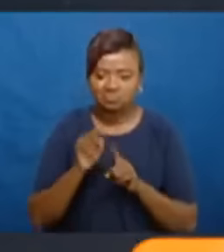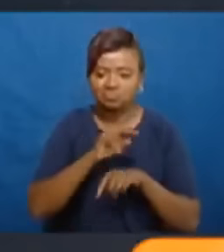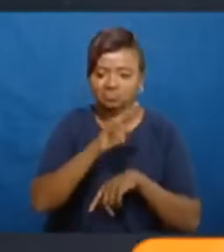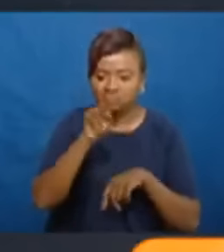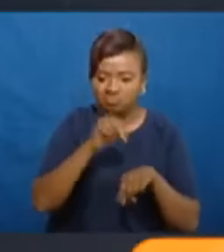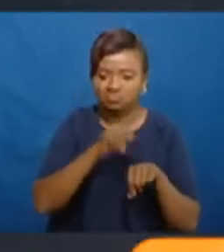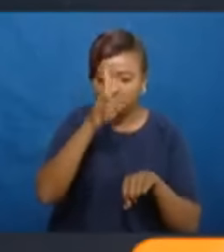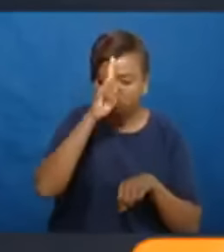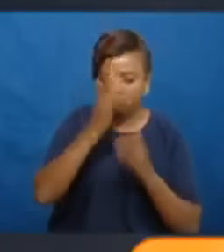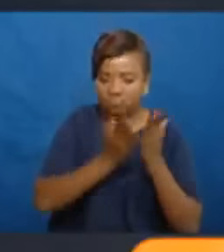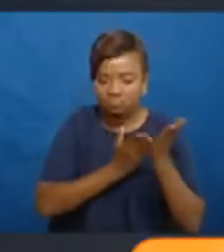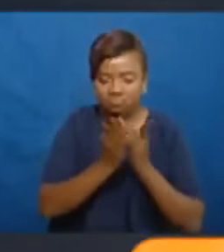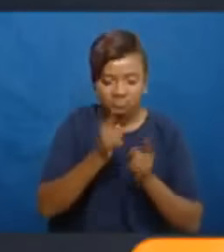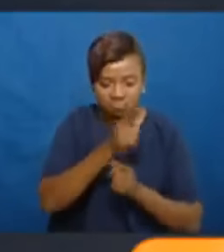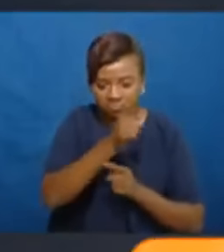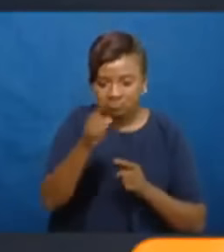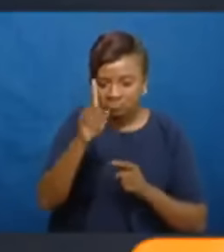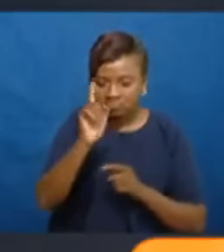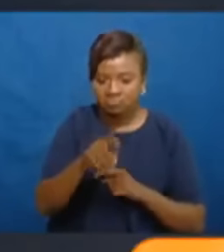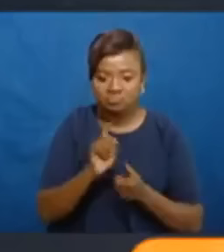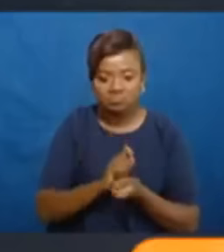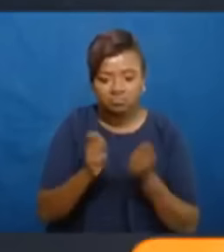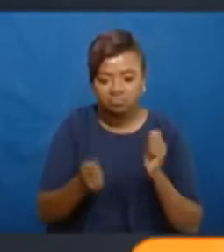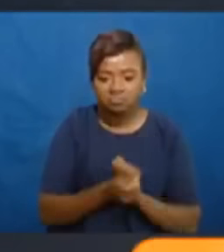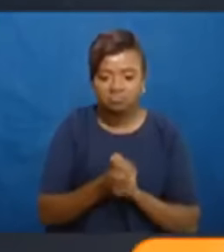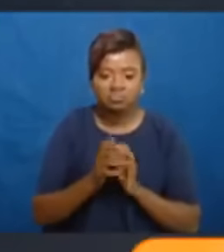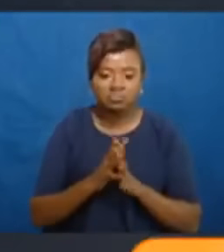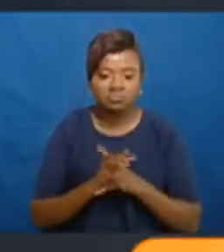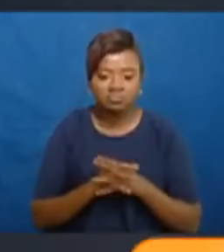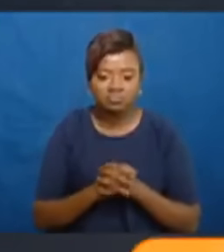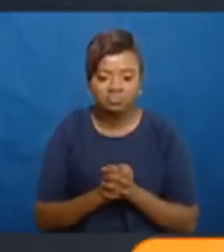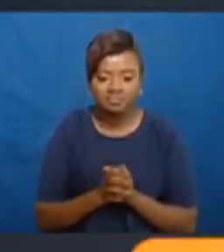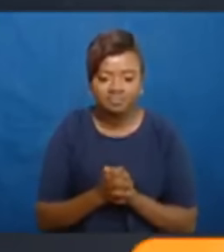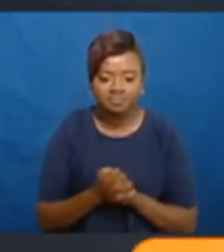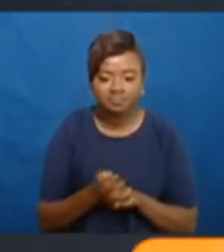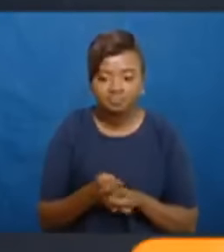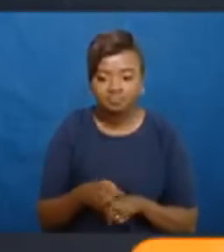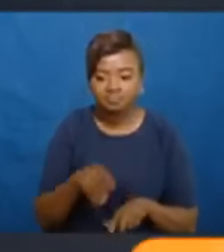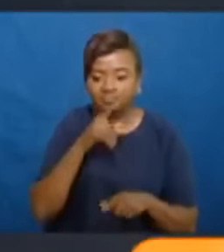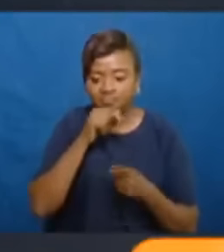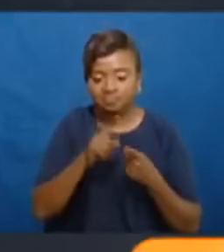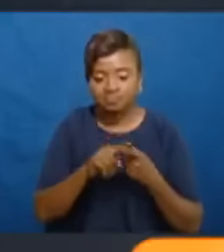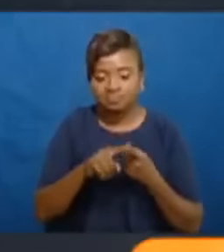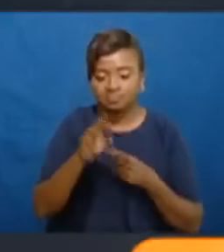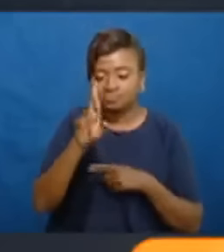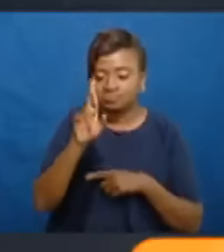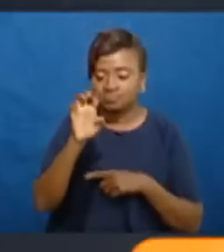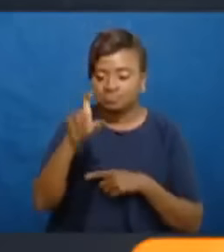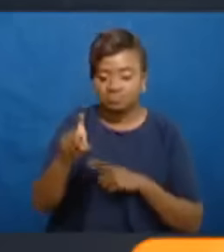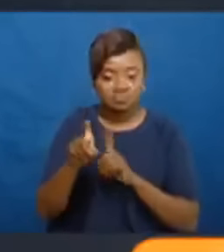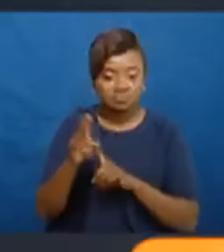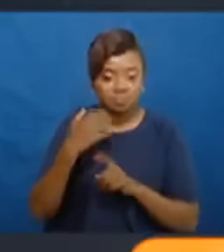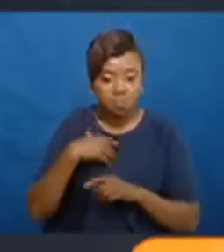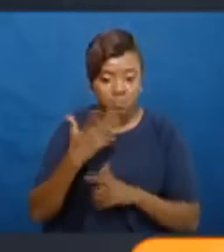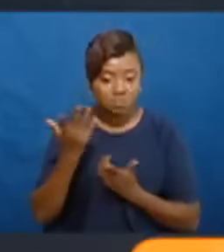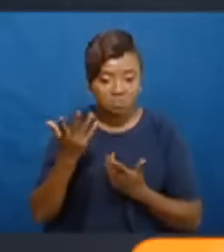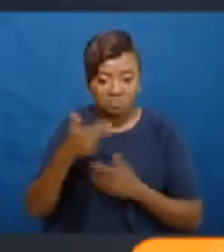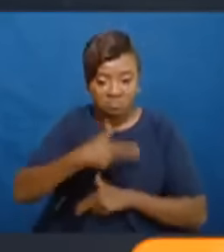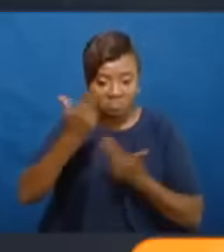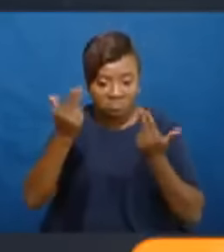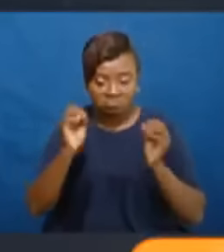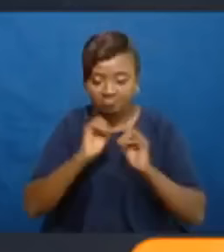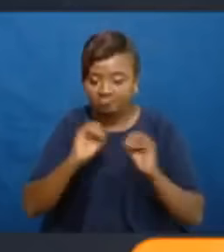Service. Something needs to change. Rex Kanyeki was unarmed. He was